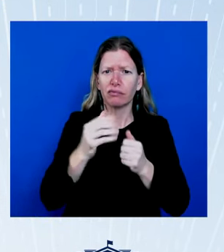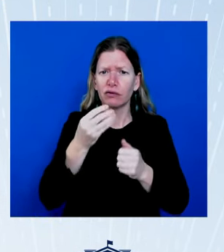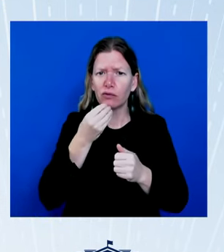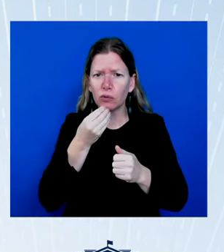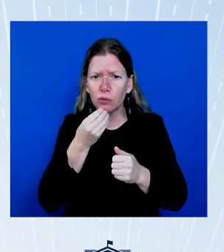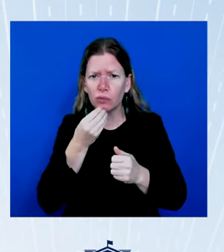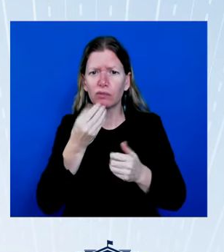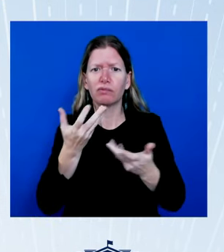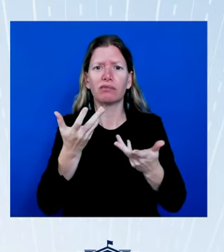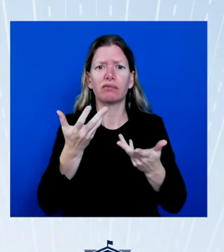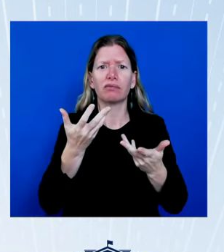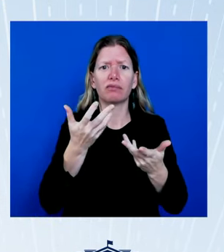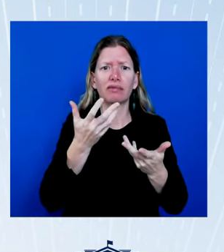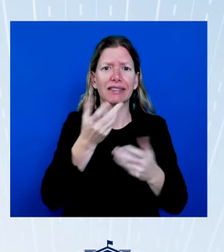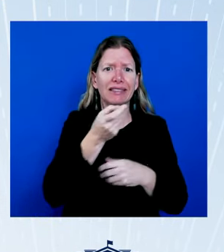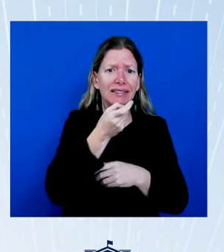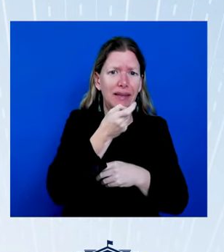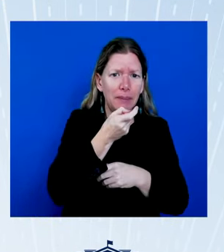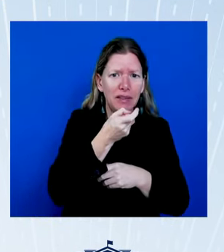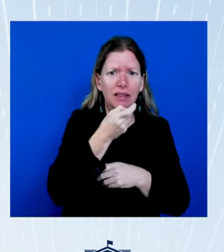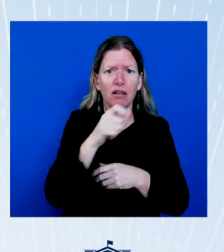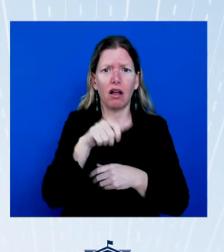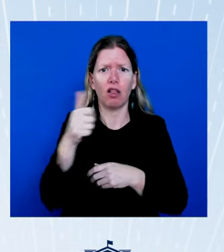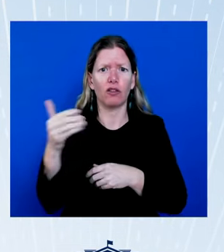also they often hunt